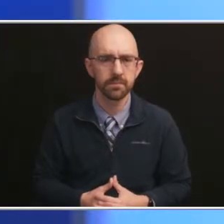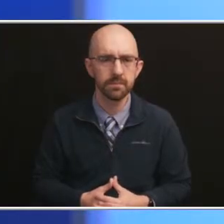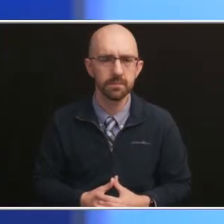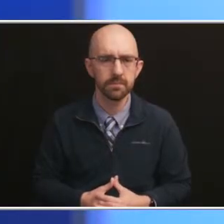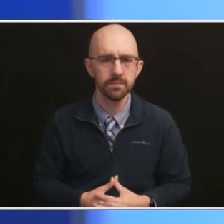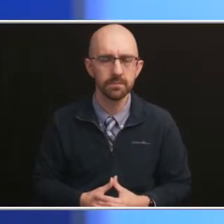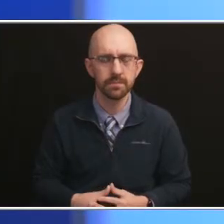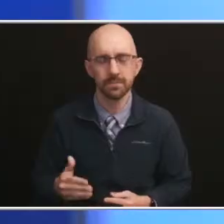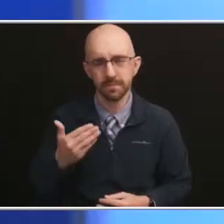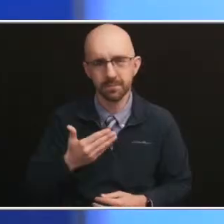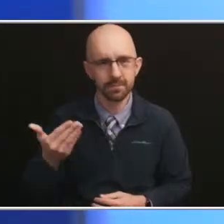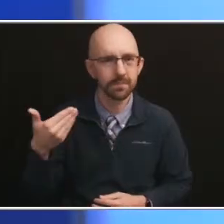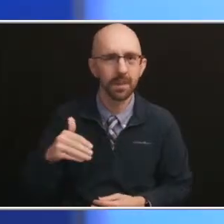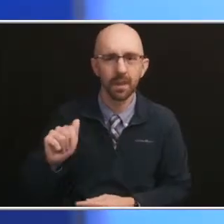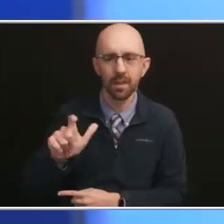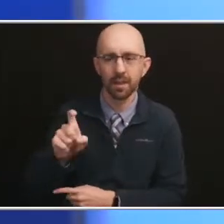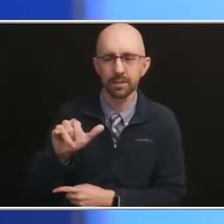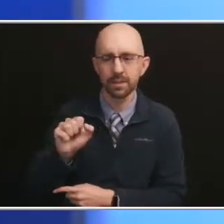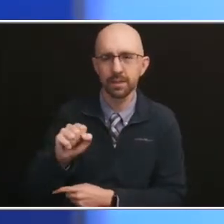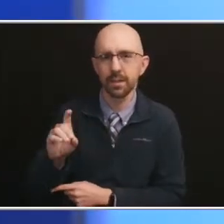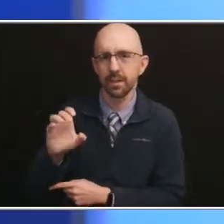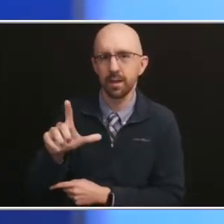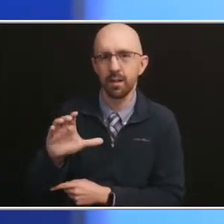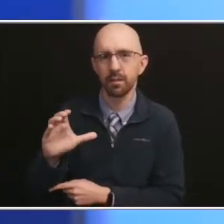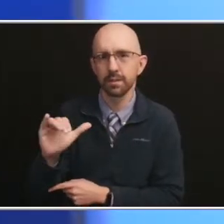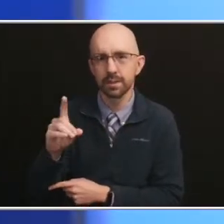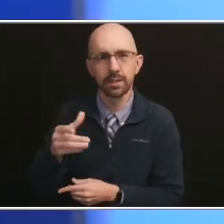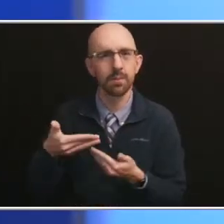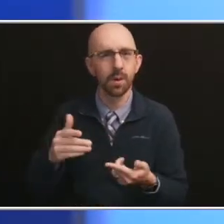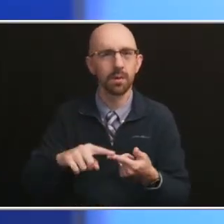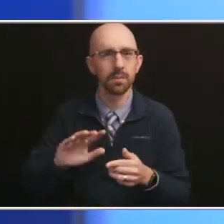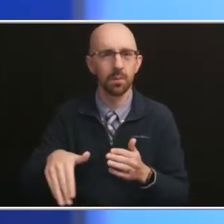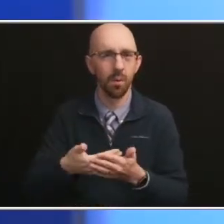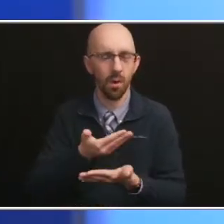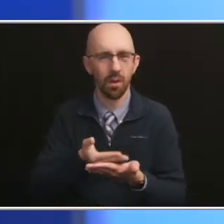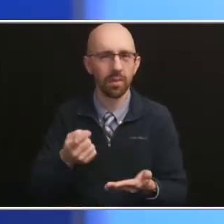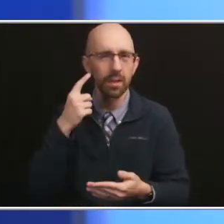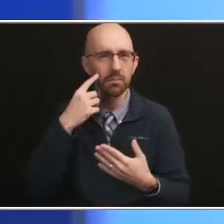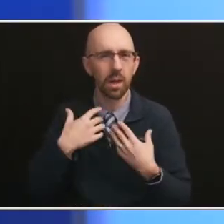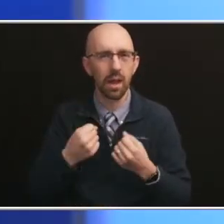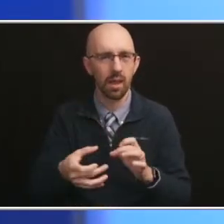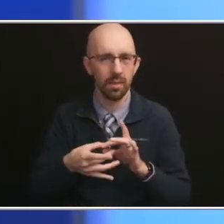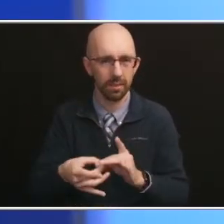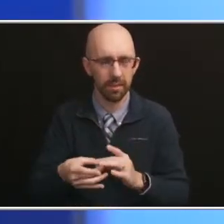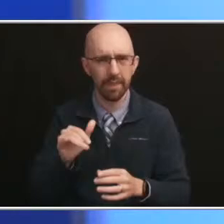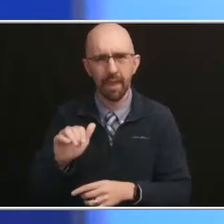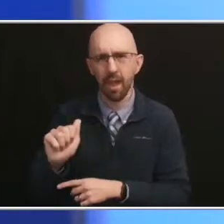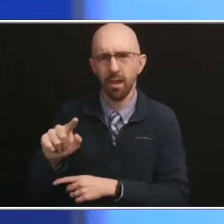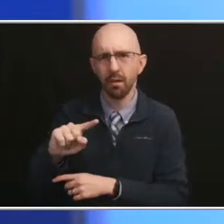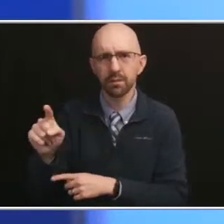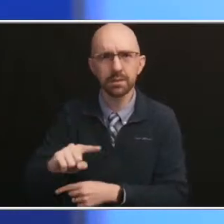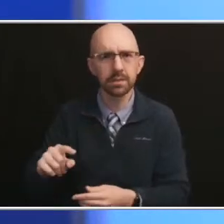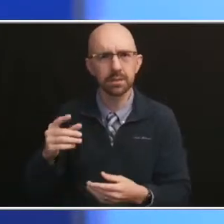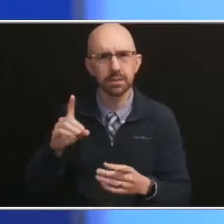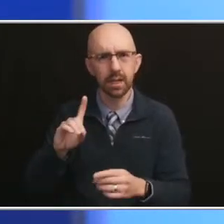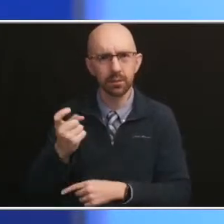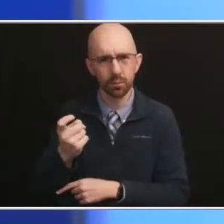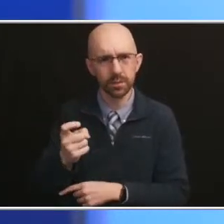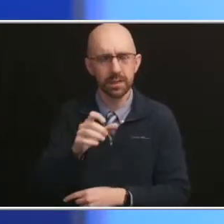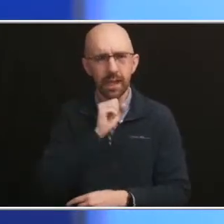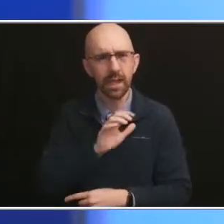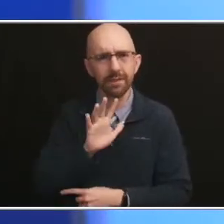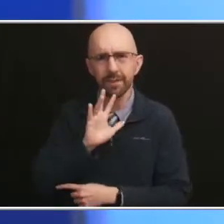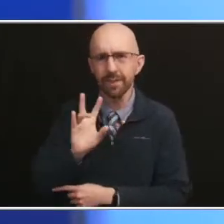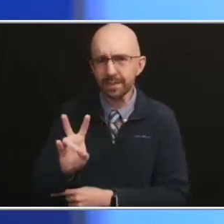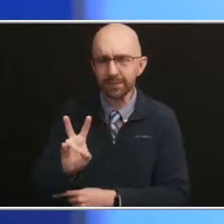Good morning, I'm Alexis Del Cid. Welcome to All Things Brain Health. That Alzheimer's diagnosis at 57 ended